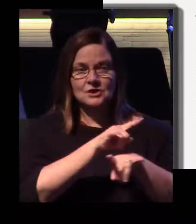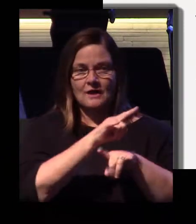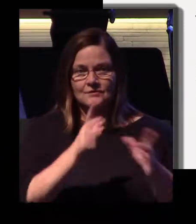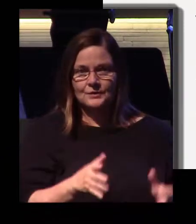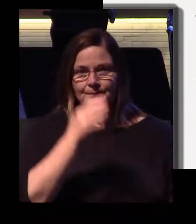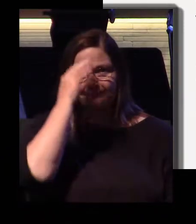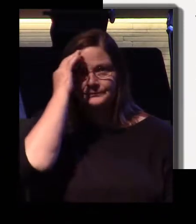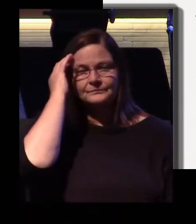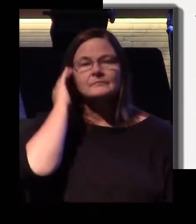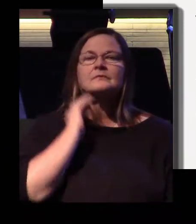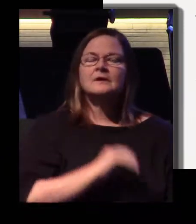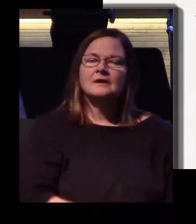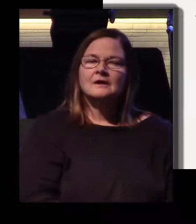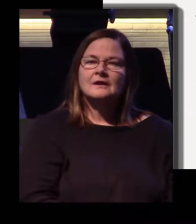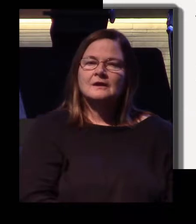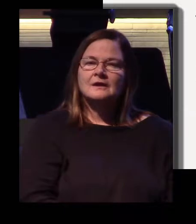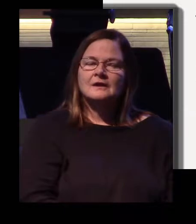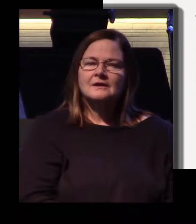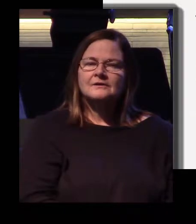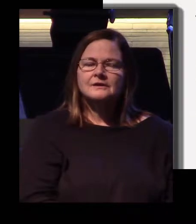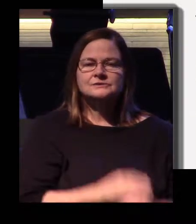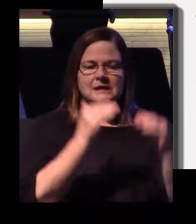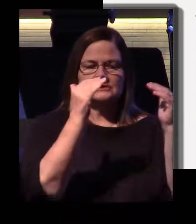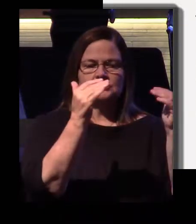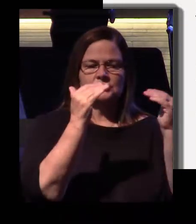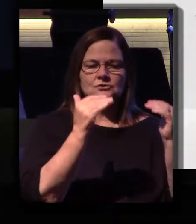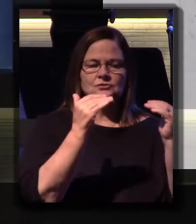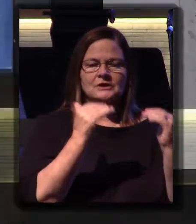don't sit in the seat of the scoffer.